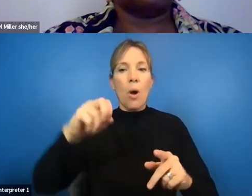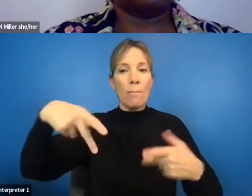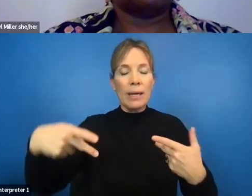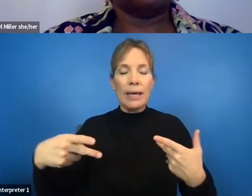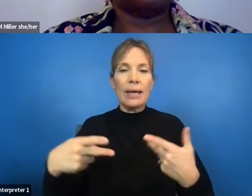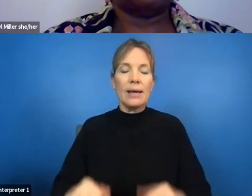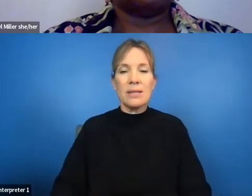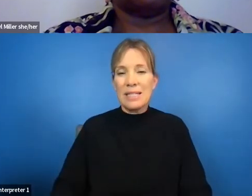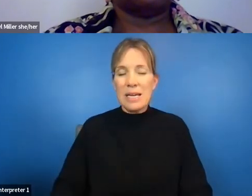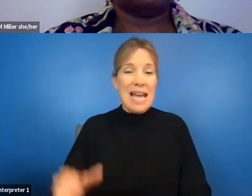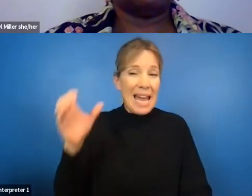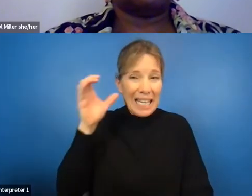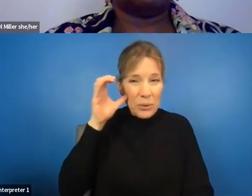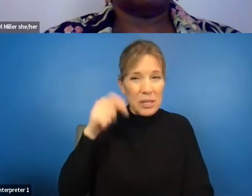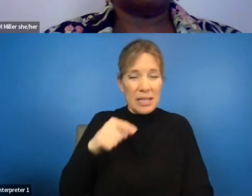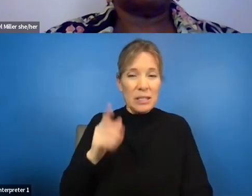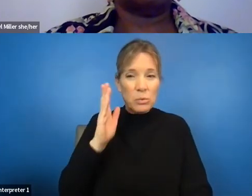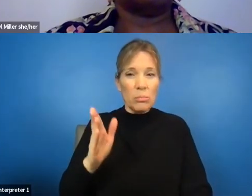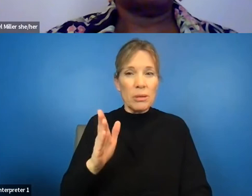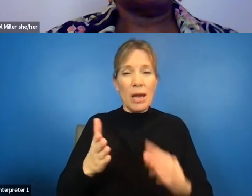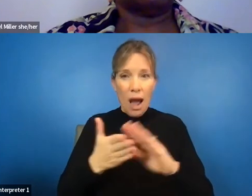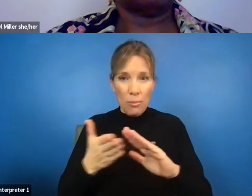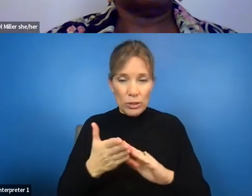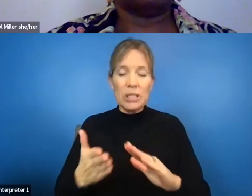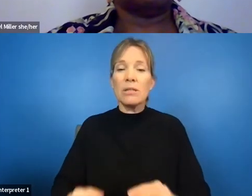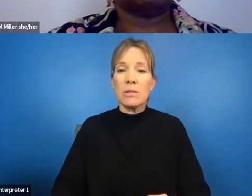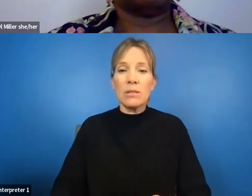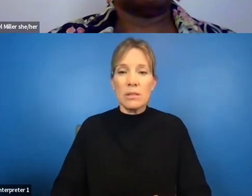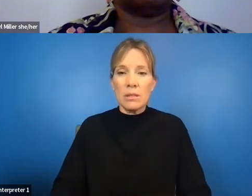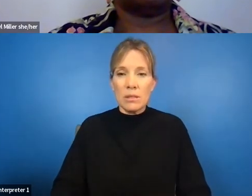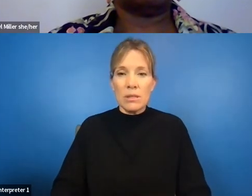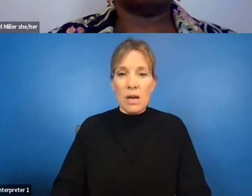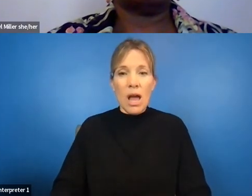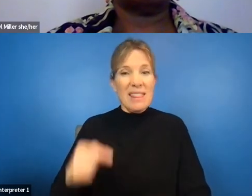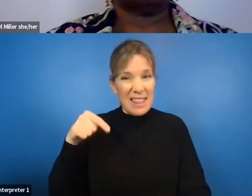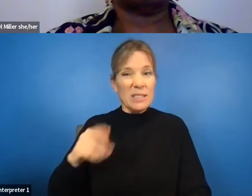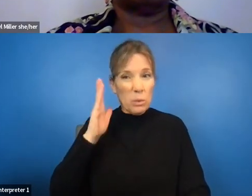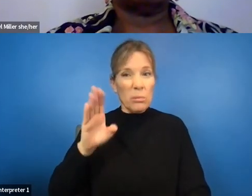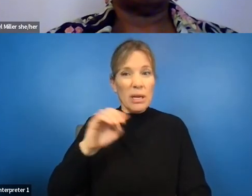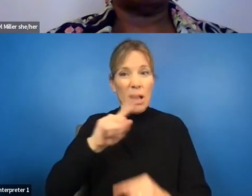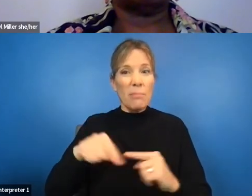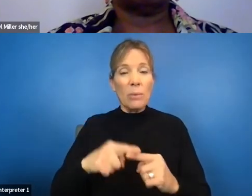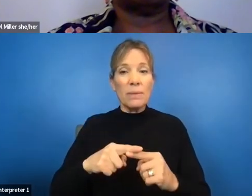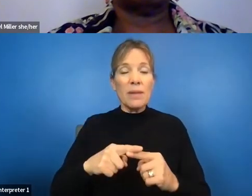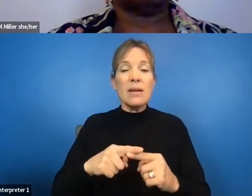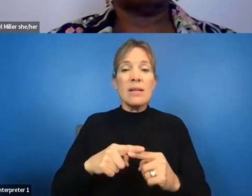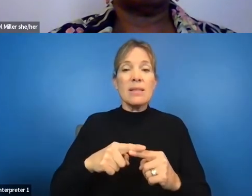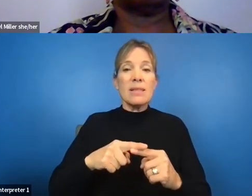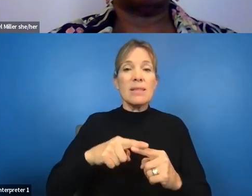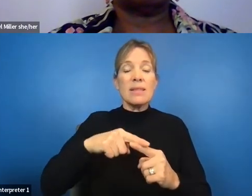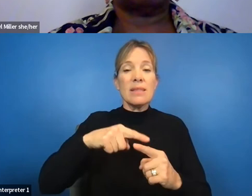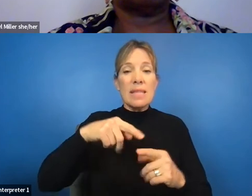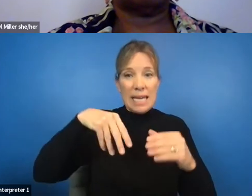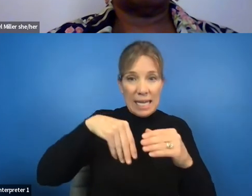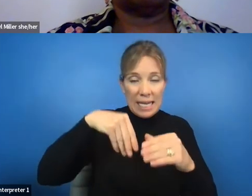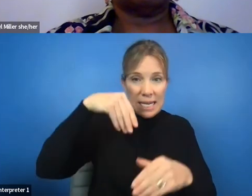and hearing that this is going to be an operation that's going to really be about both the inside and outside game